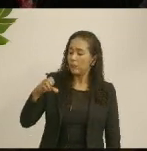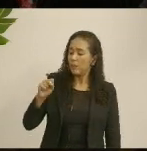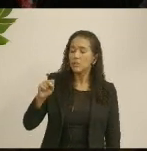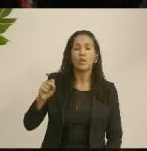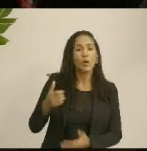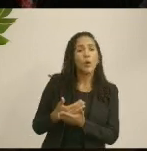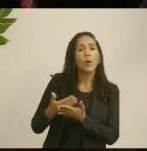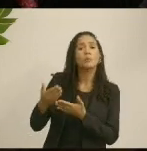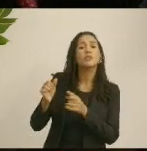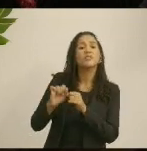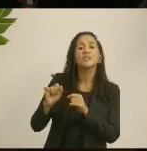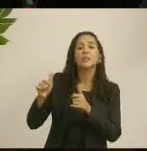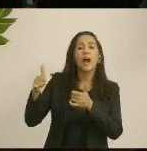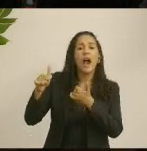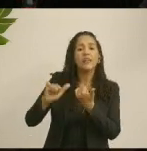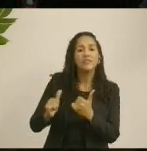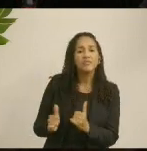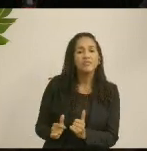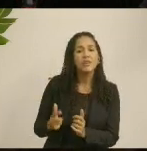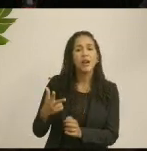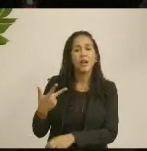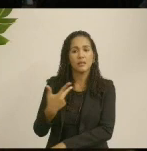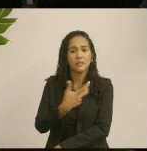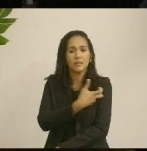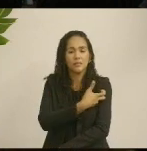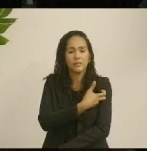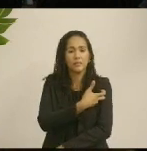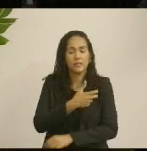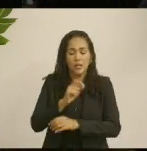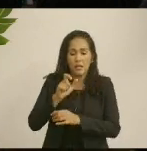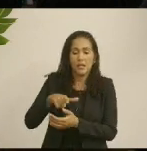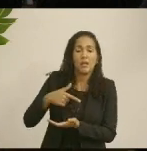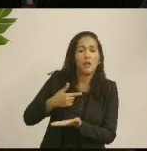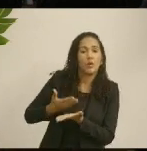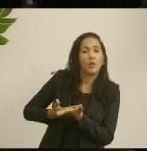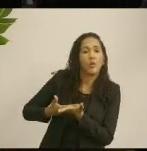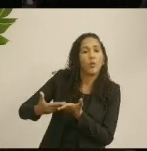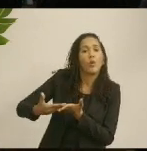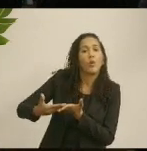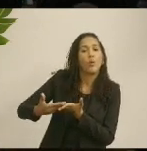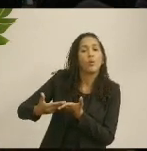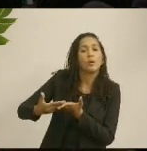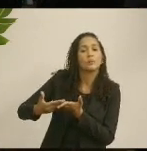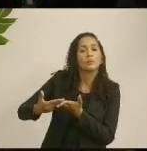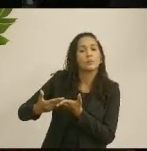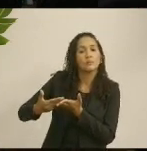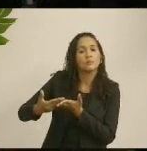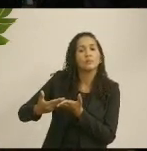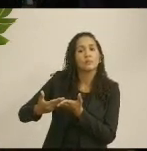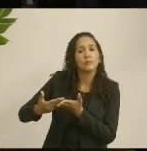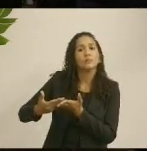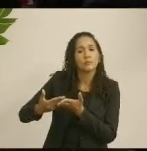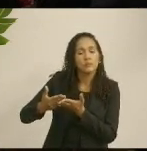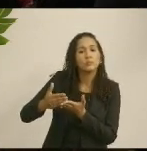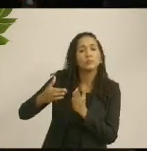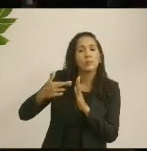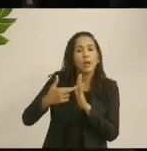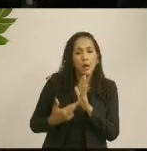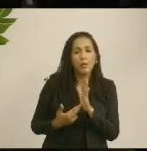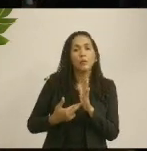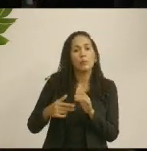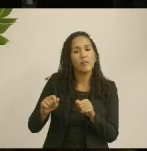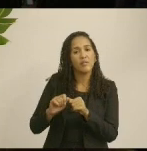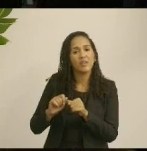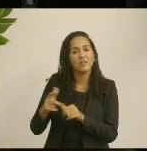vaccination assessment, which is the beginning of the recommendation for a vaccine. Hopefully we'll